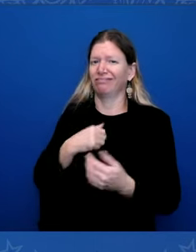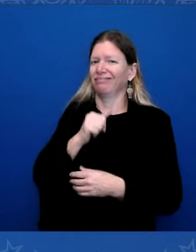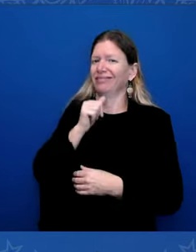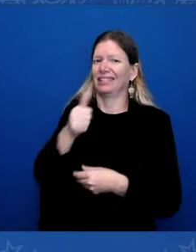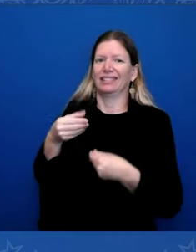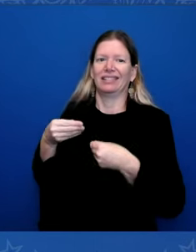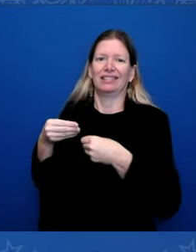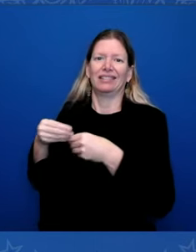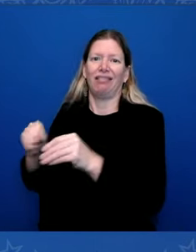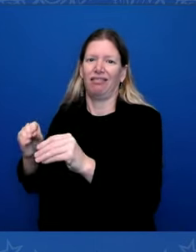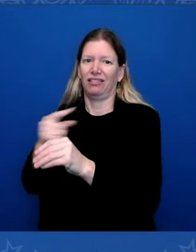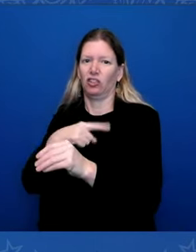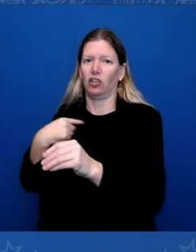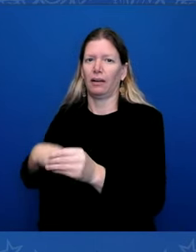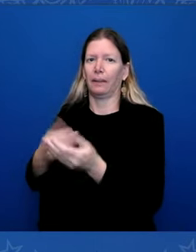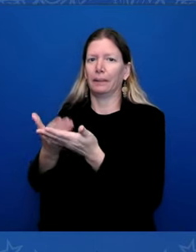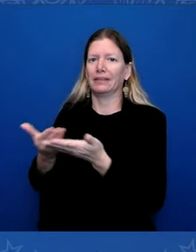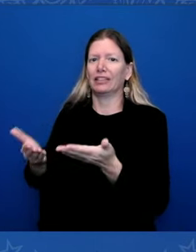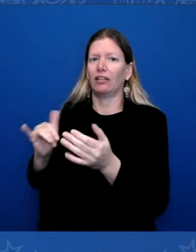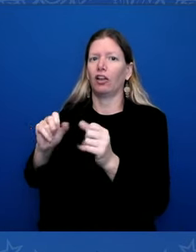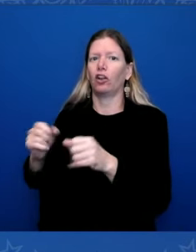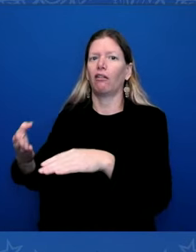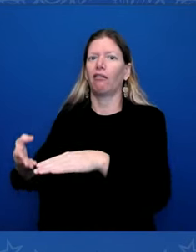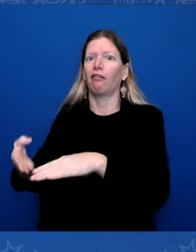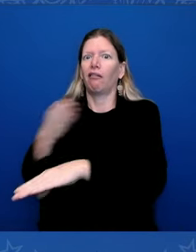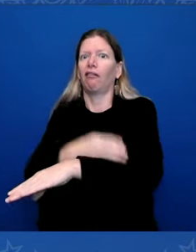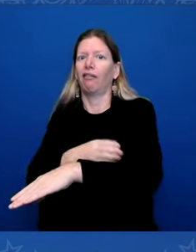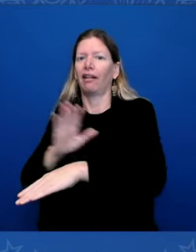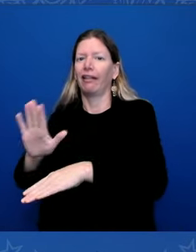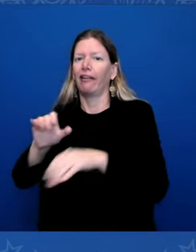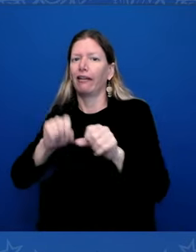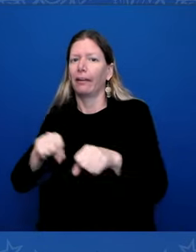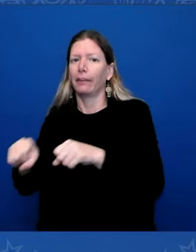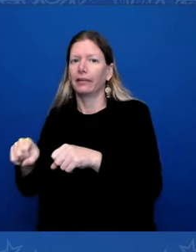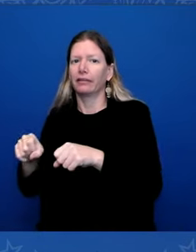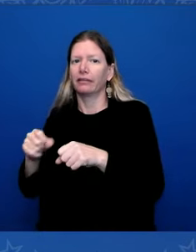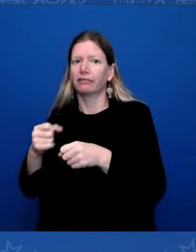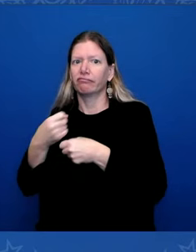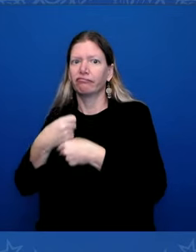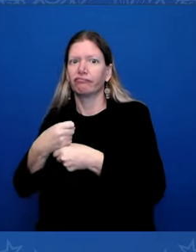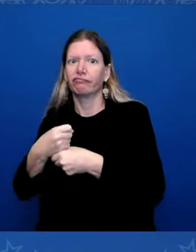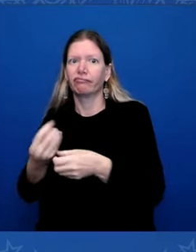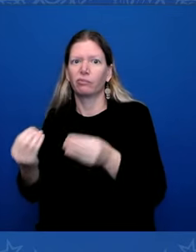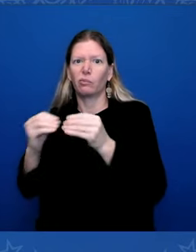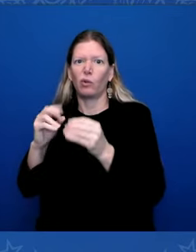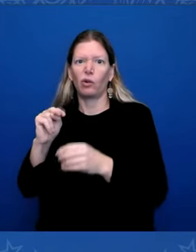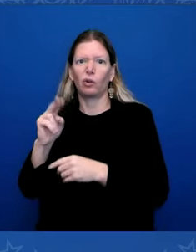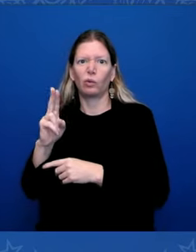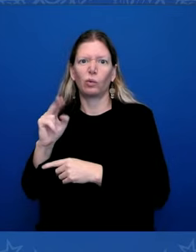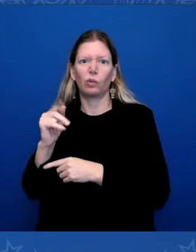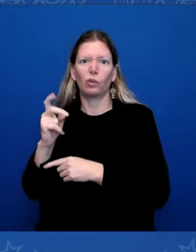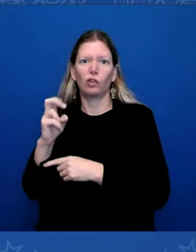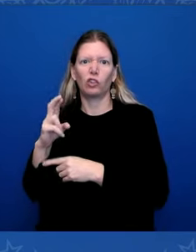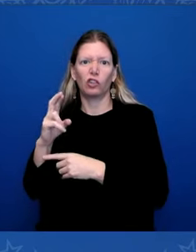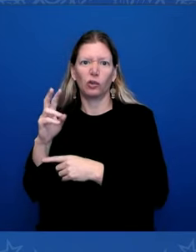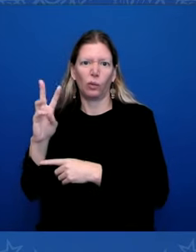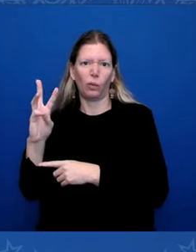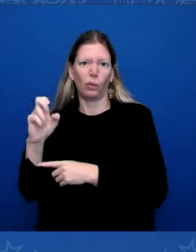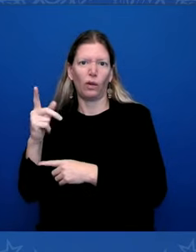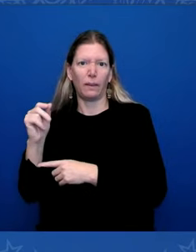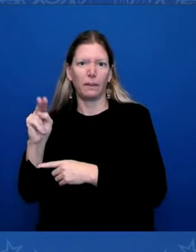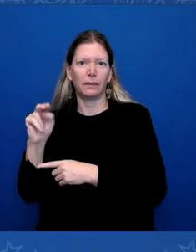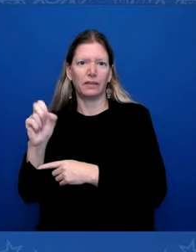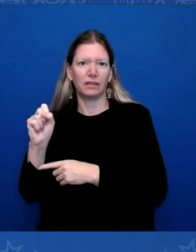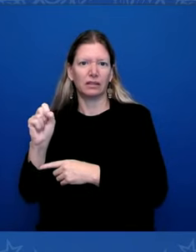nuclear weapons, to engage in defense activities that are contrary to what is viewed as most